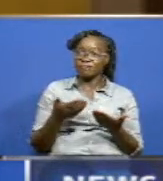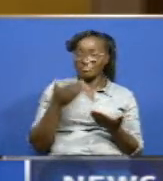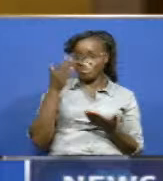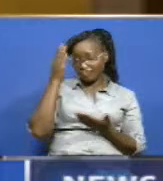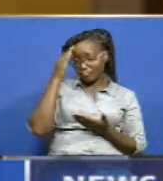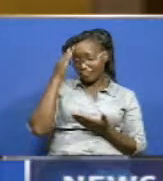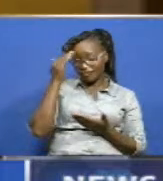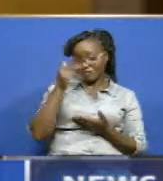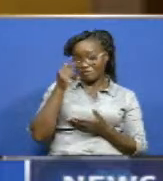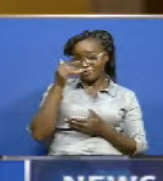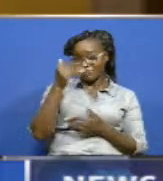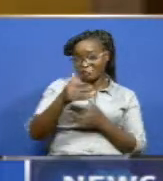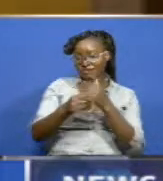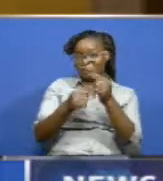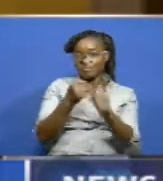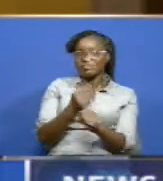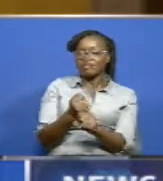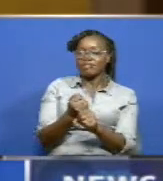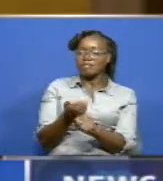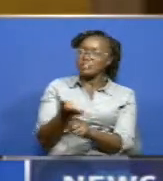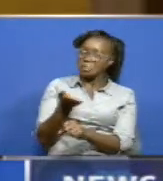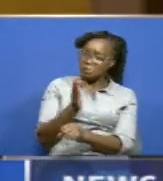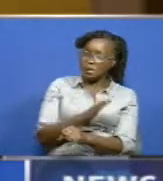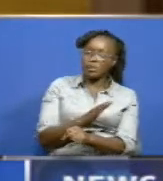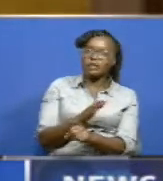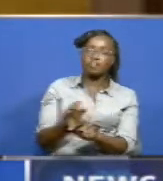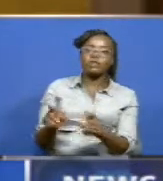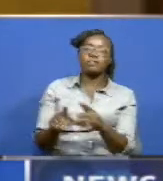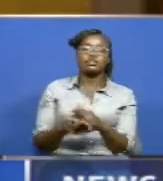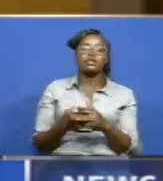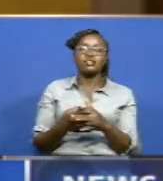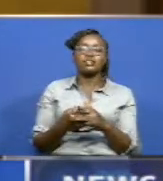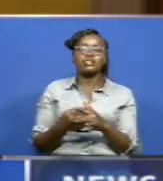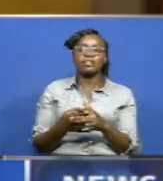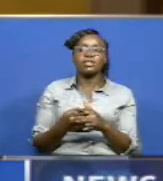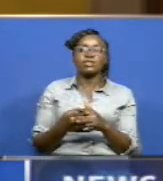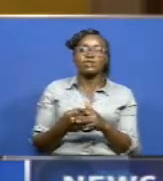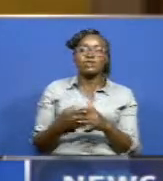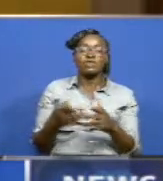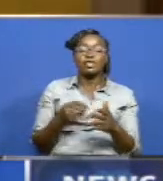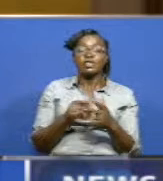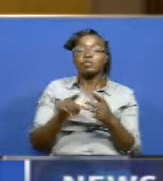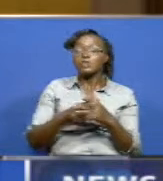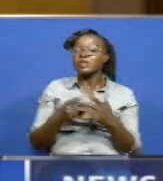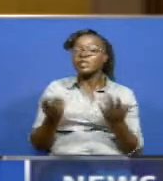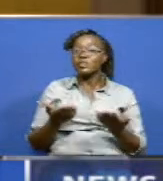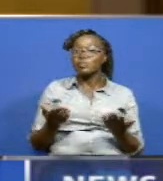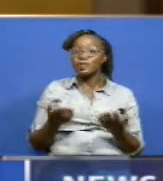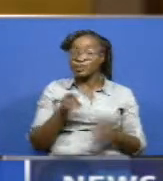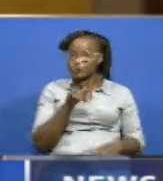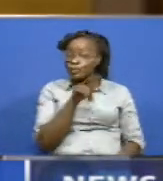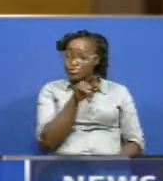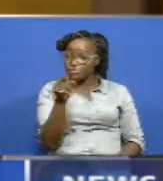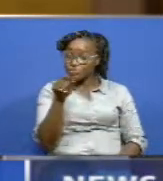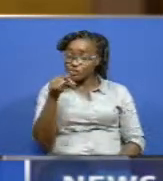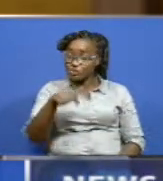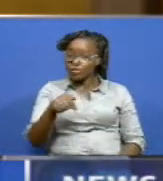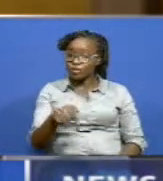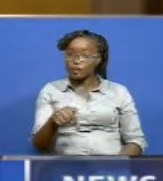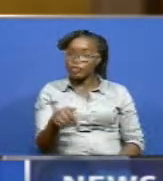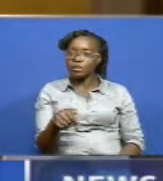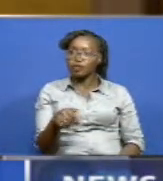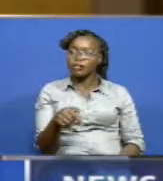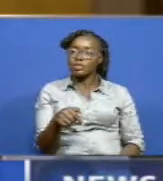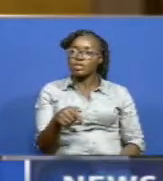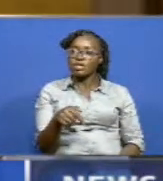year, we shall go back to the beginning. And the beginning is you today and the oath